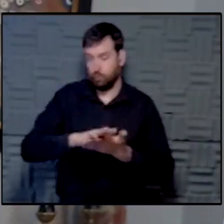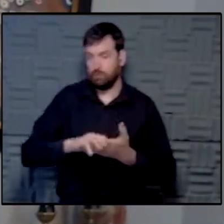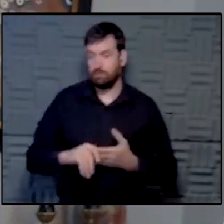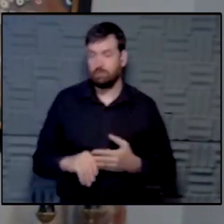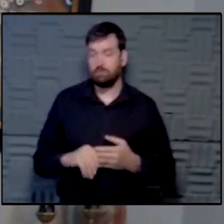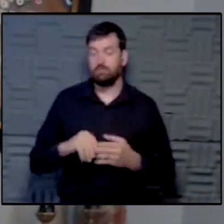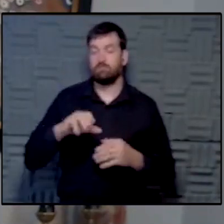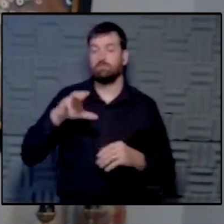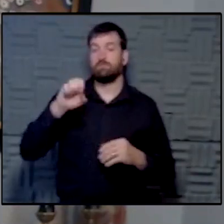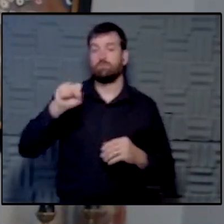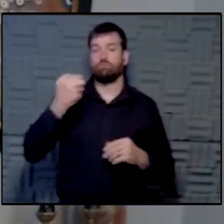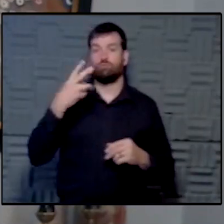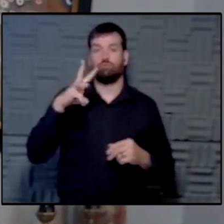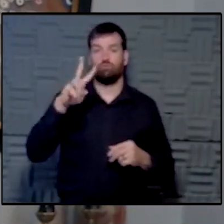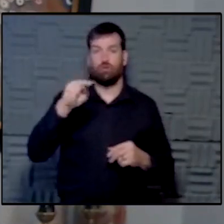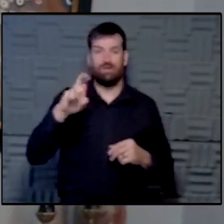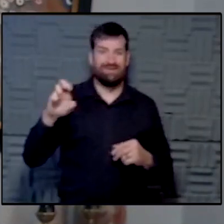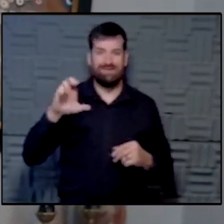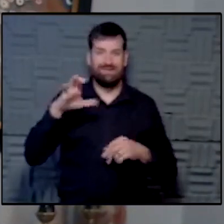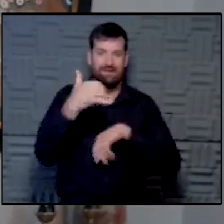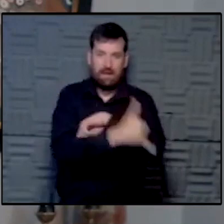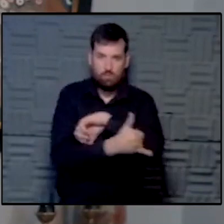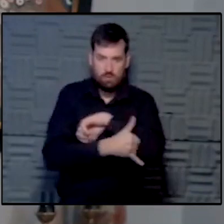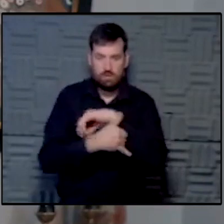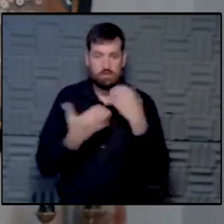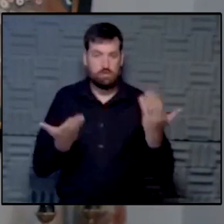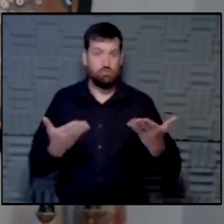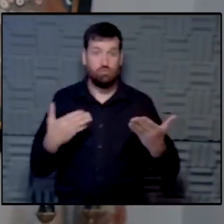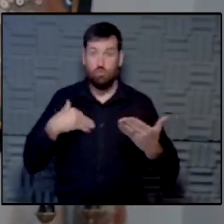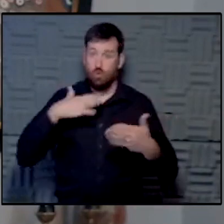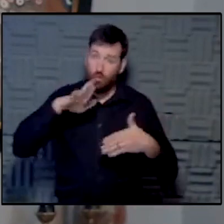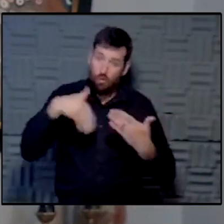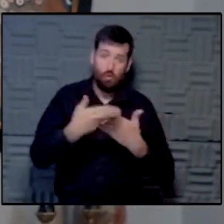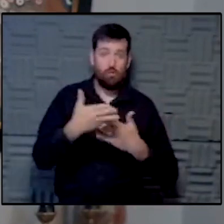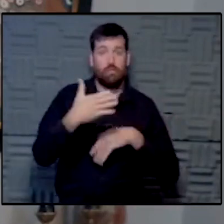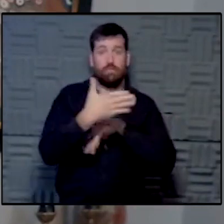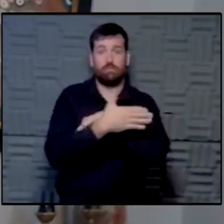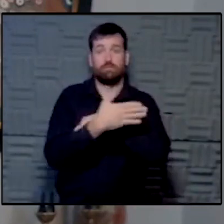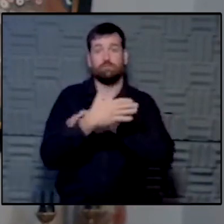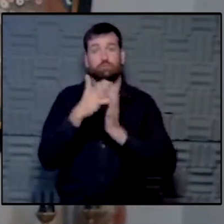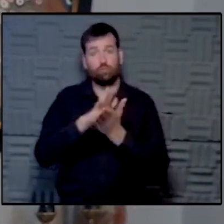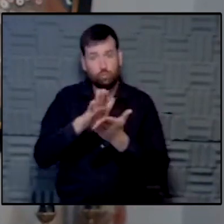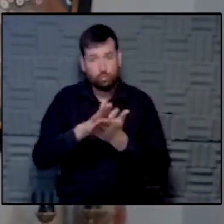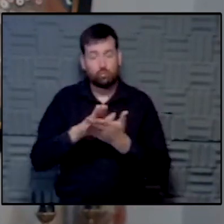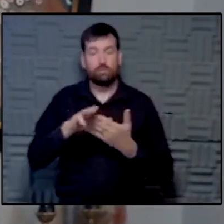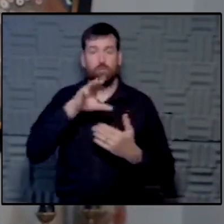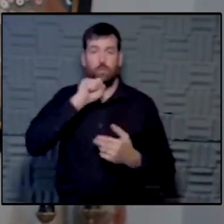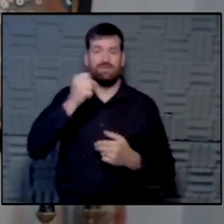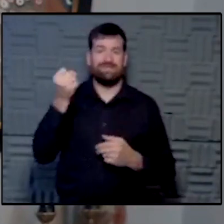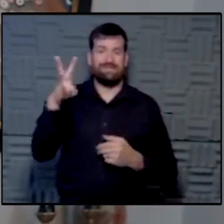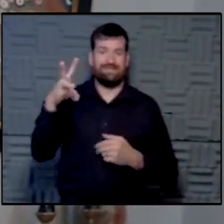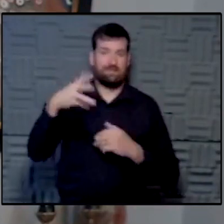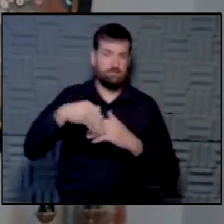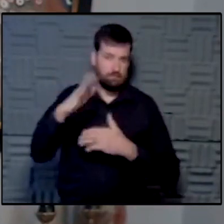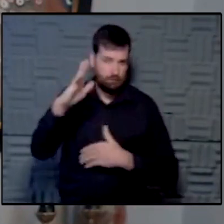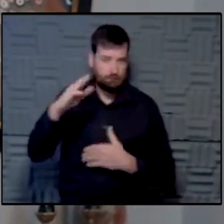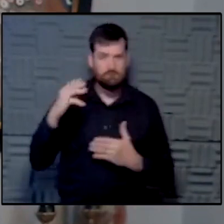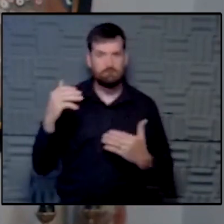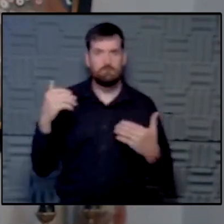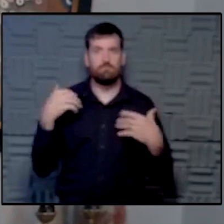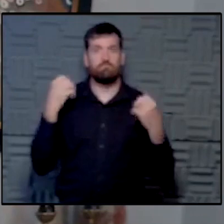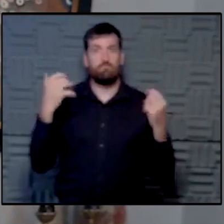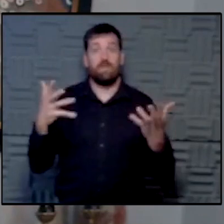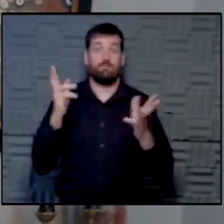county, Shawnee County here is a good example, where all the schools had for the 16 and aboves, and there was a big uptake